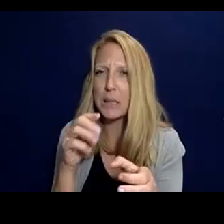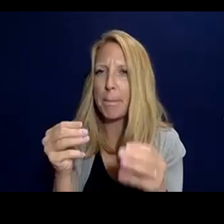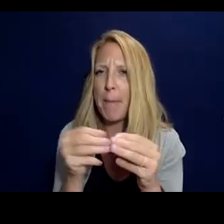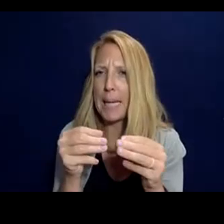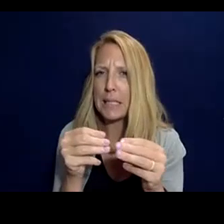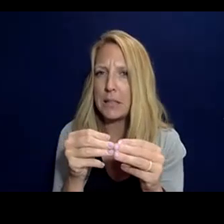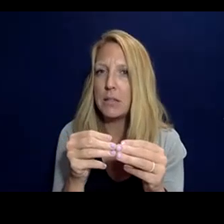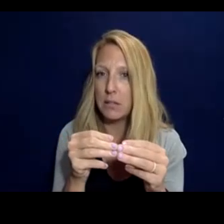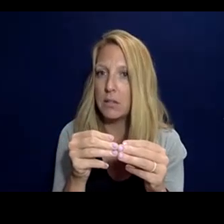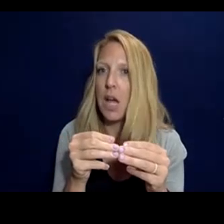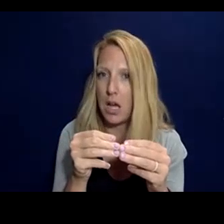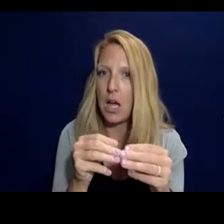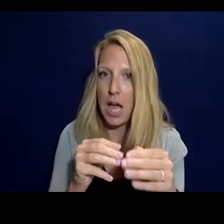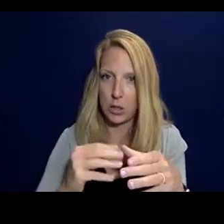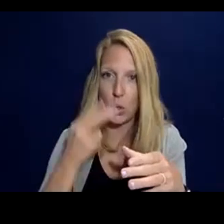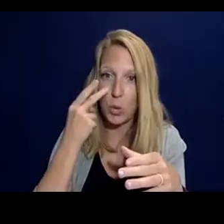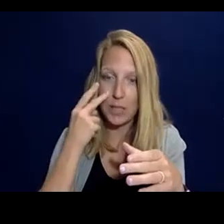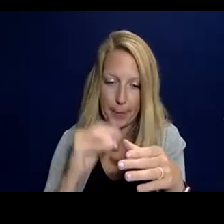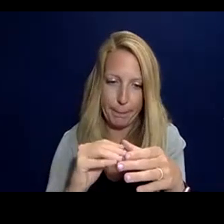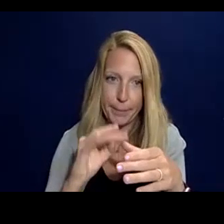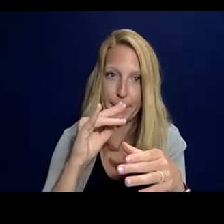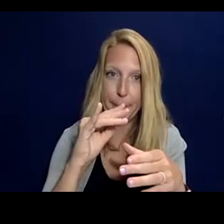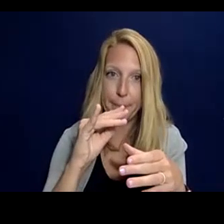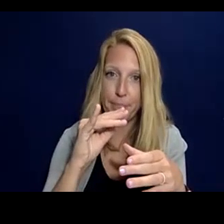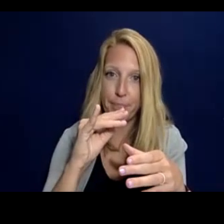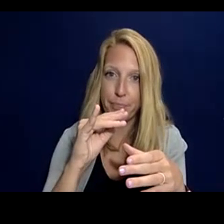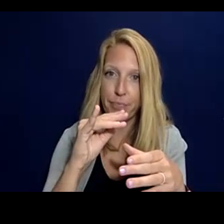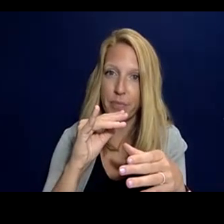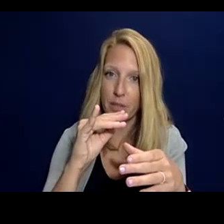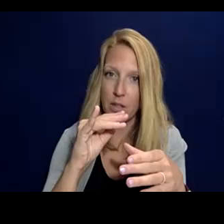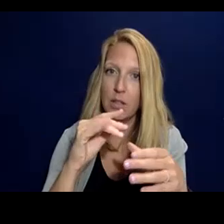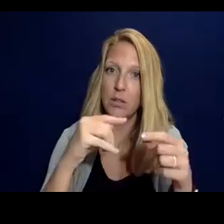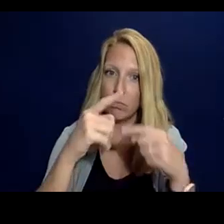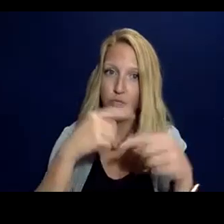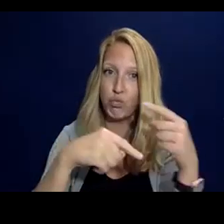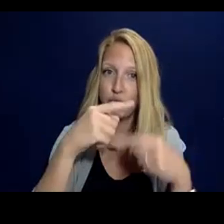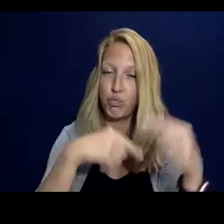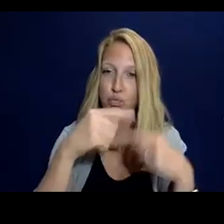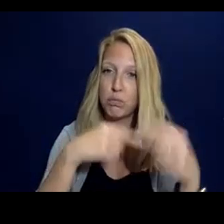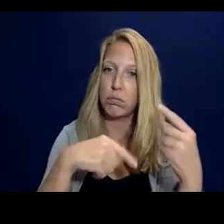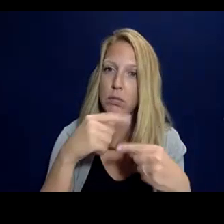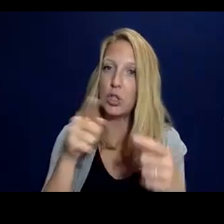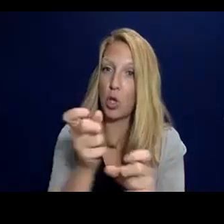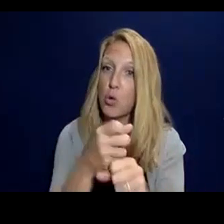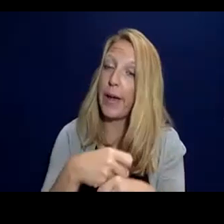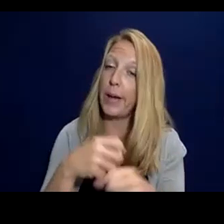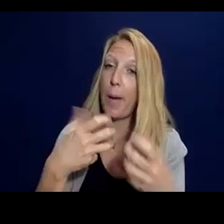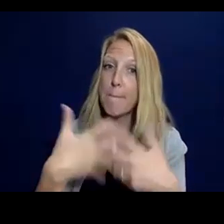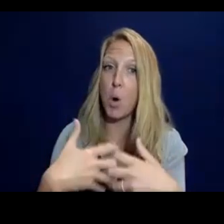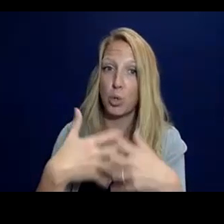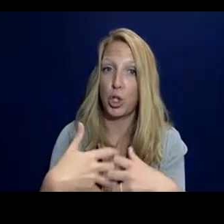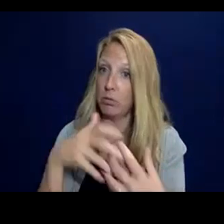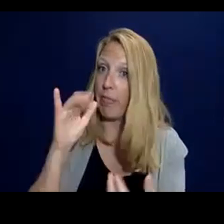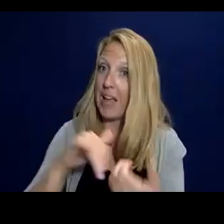is momentum carries that yellow disc over. So essentially you created a motor. That's how a motor